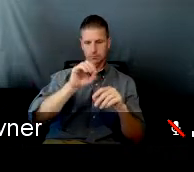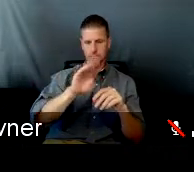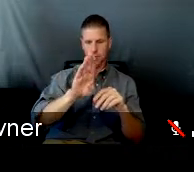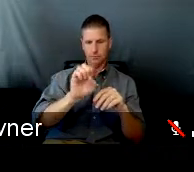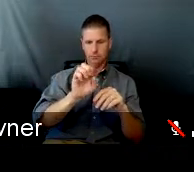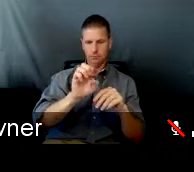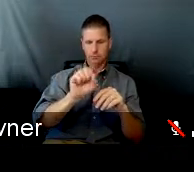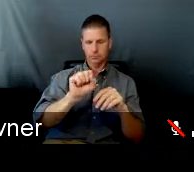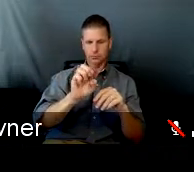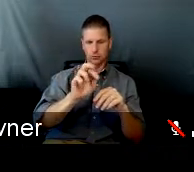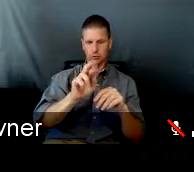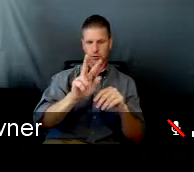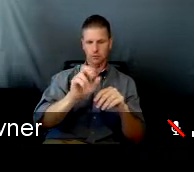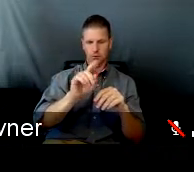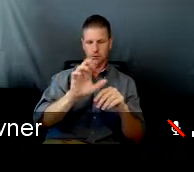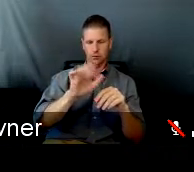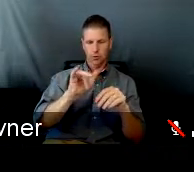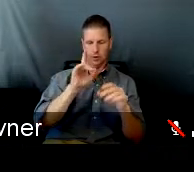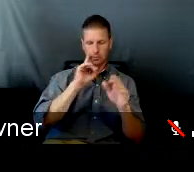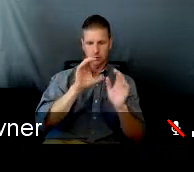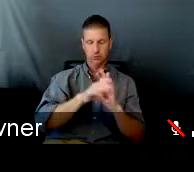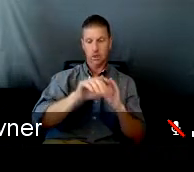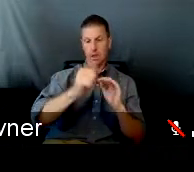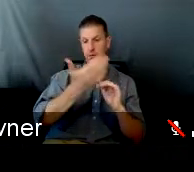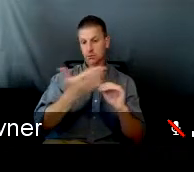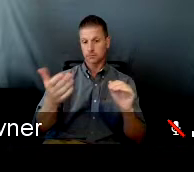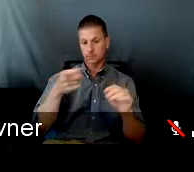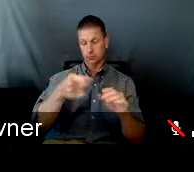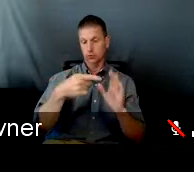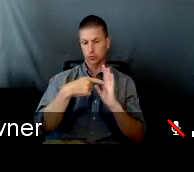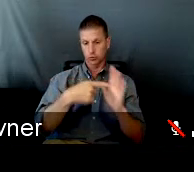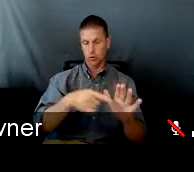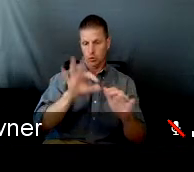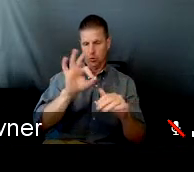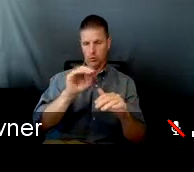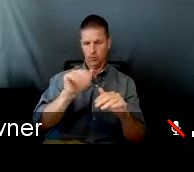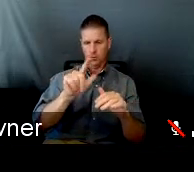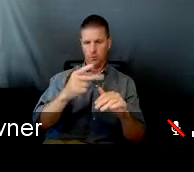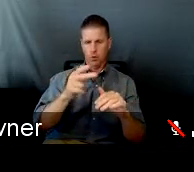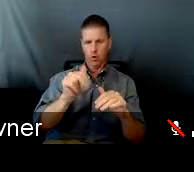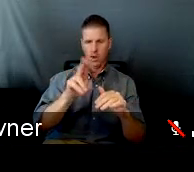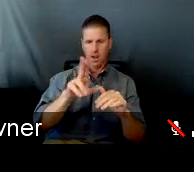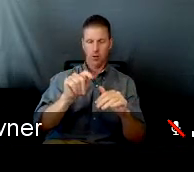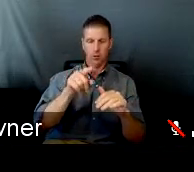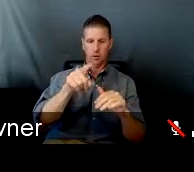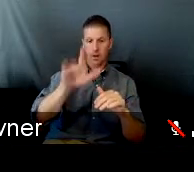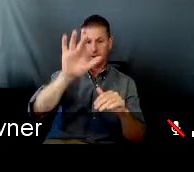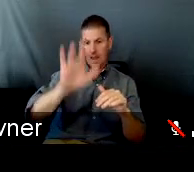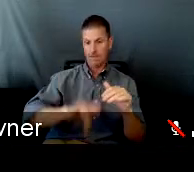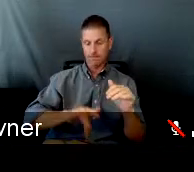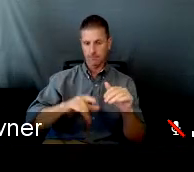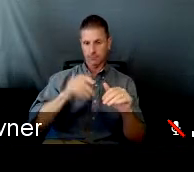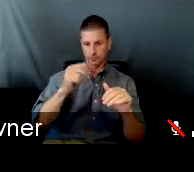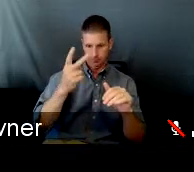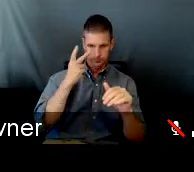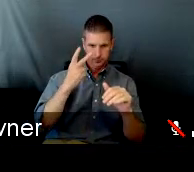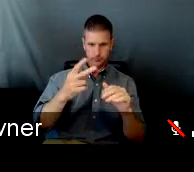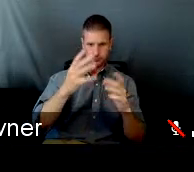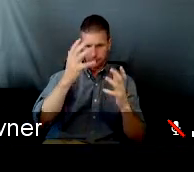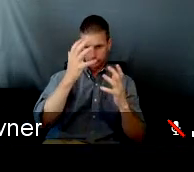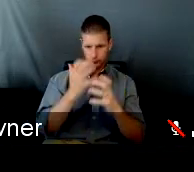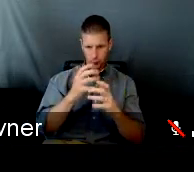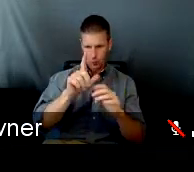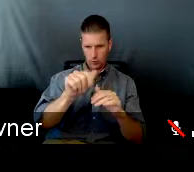other thing that this Fomalhaut image shows us is that there is a gap. So you can see there's a dark